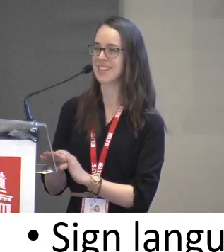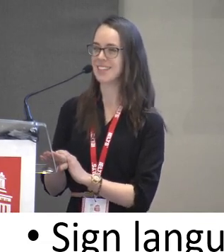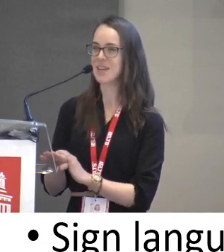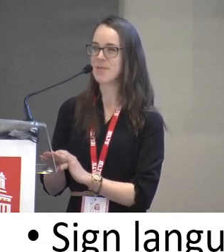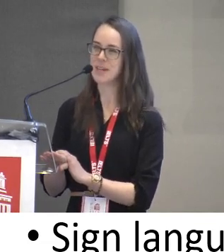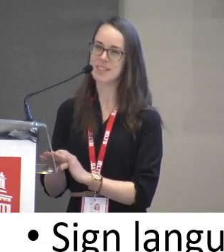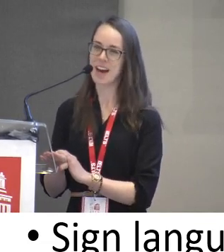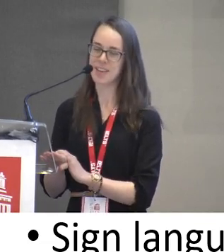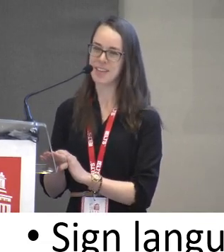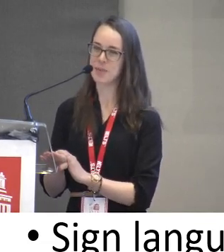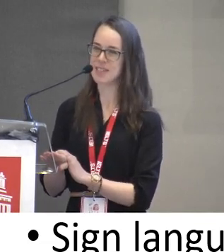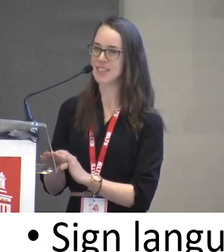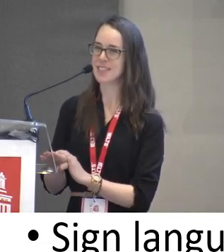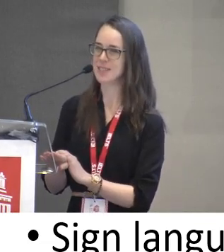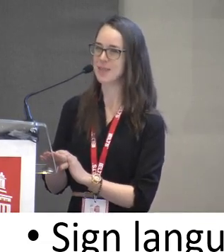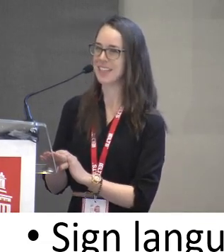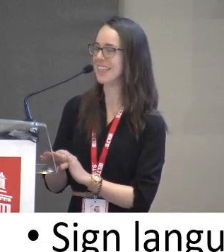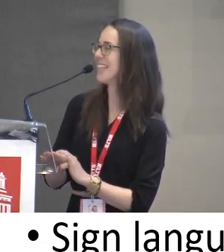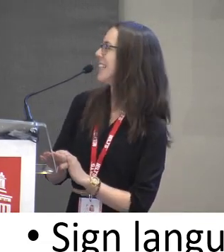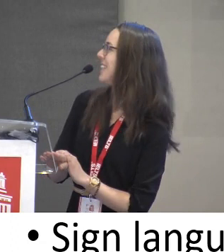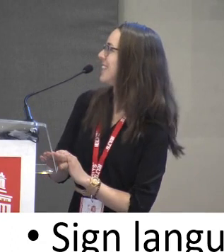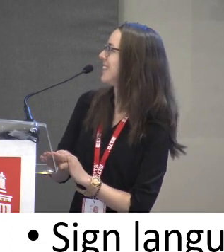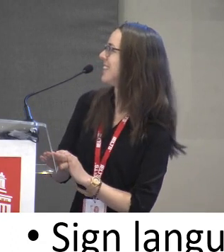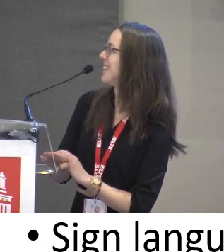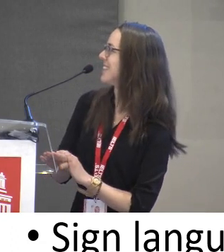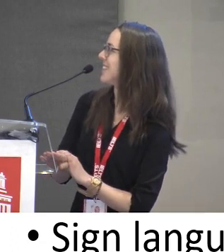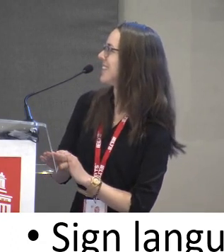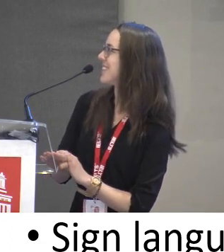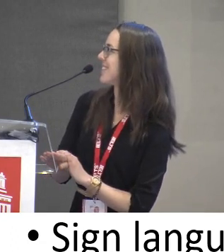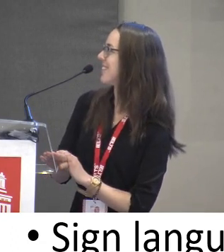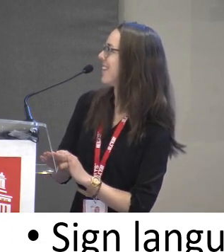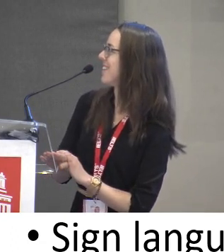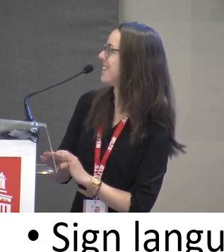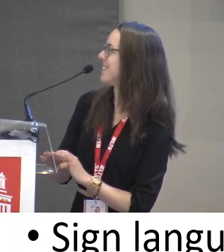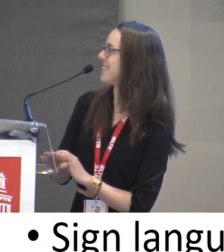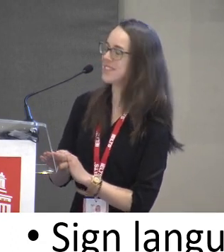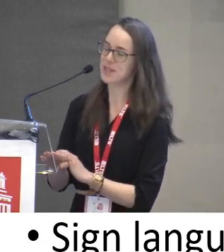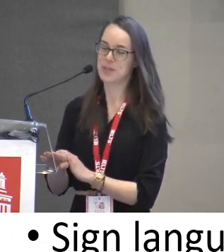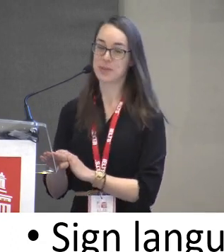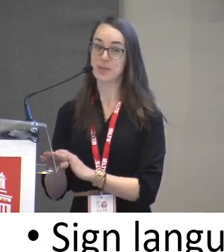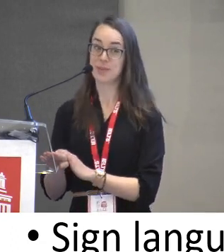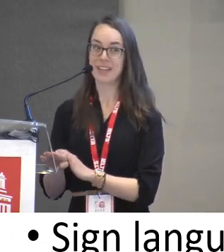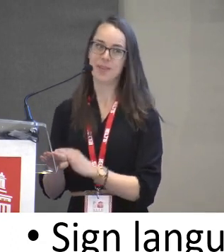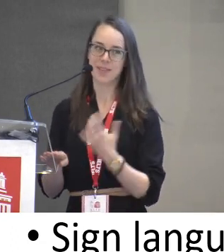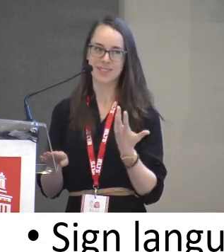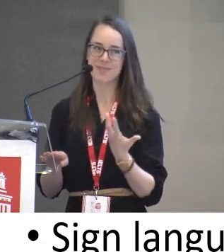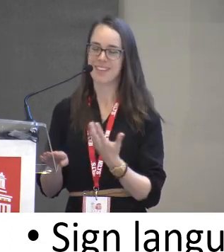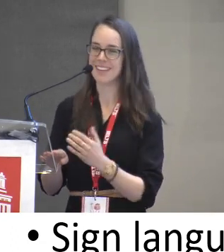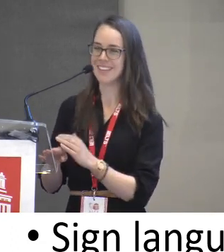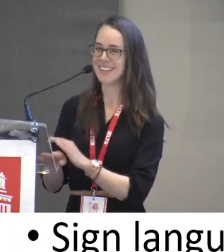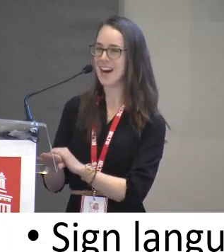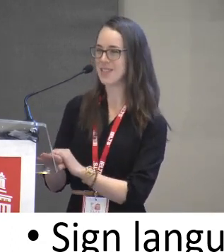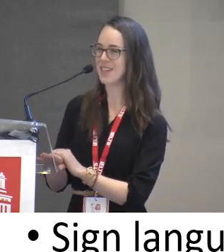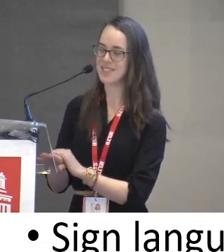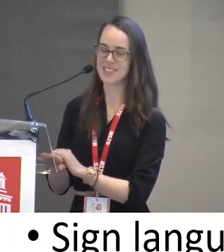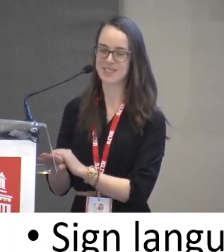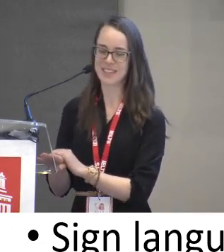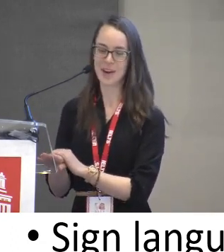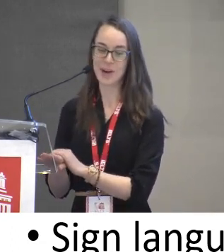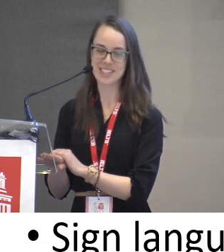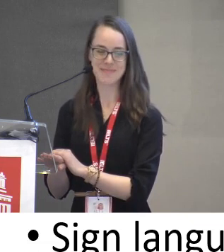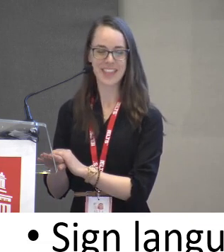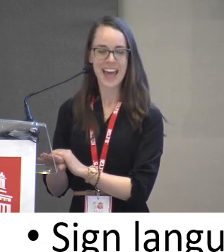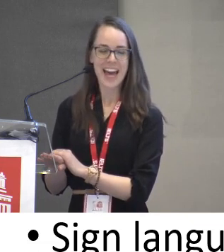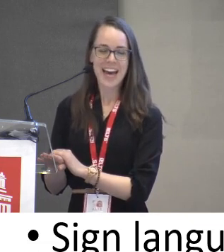with, but I think we successfully did, and it was great, or the final outcomes are